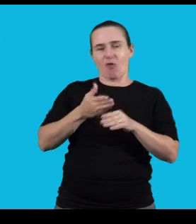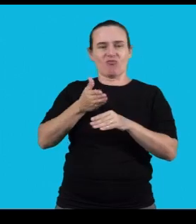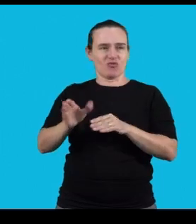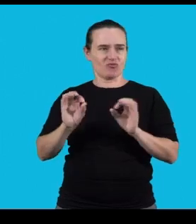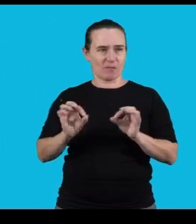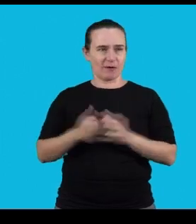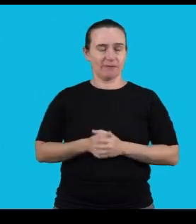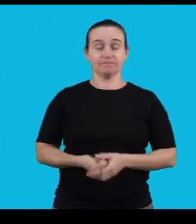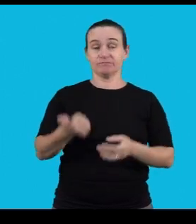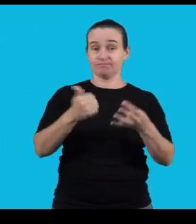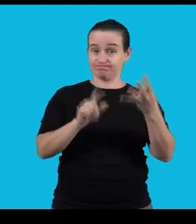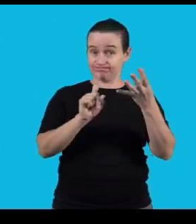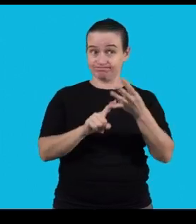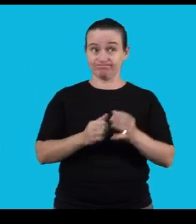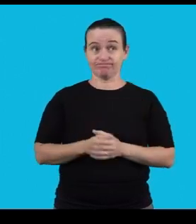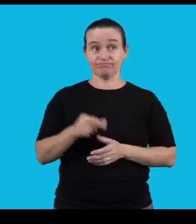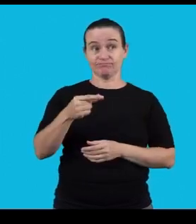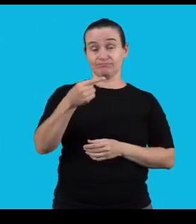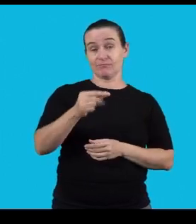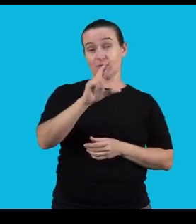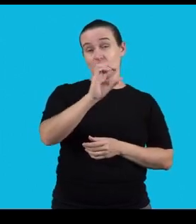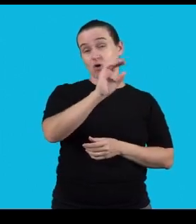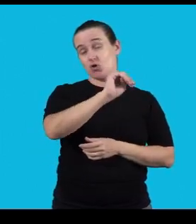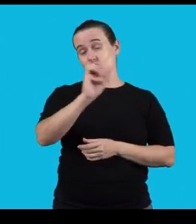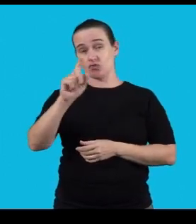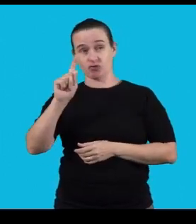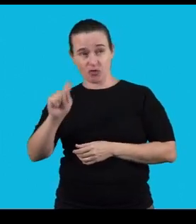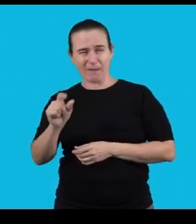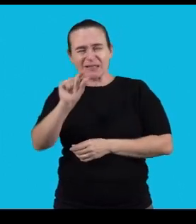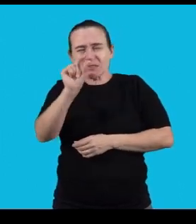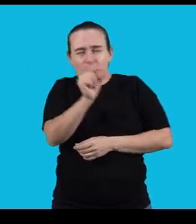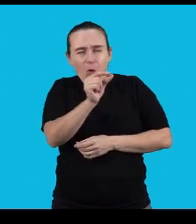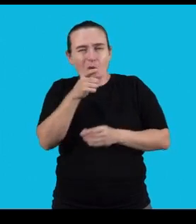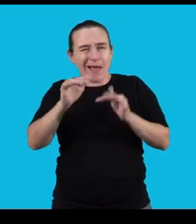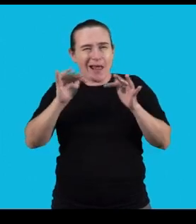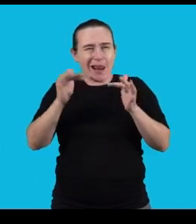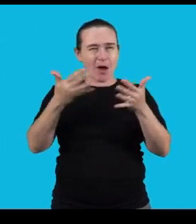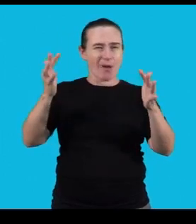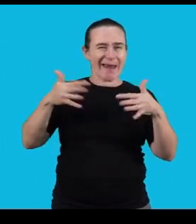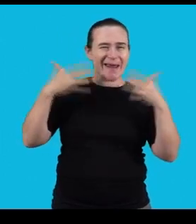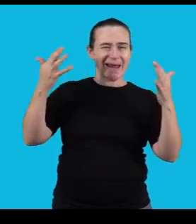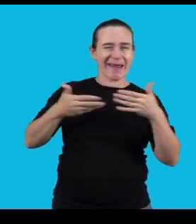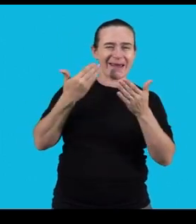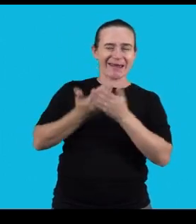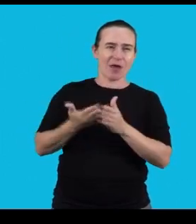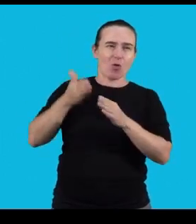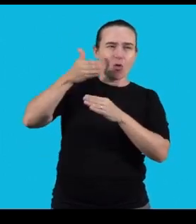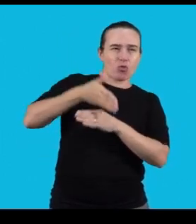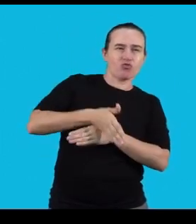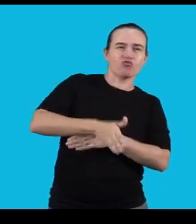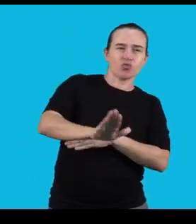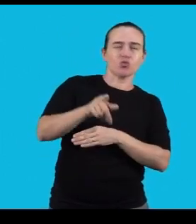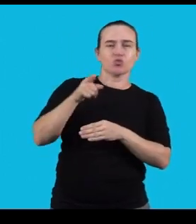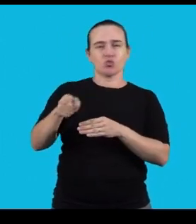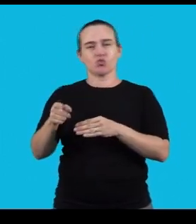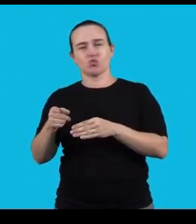compromised. 334. A grommet is a small device that allows the air to move into and out of the middle